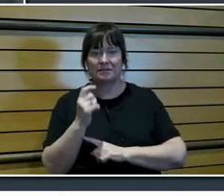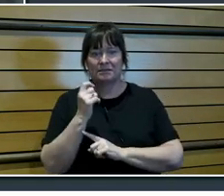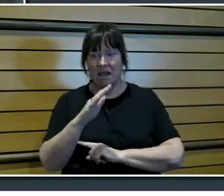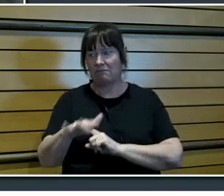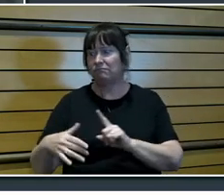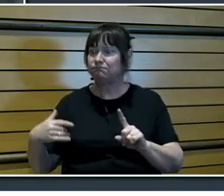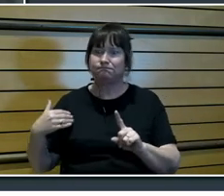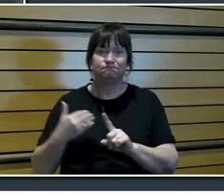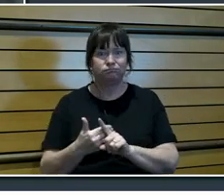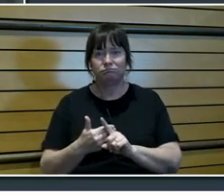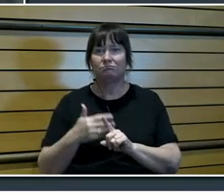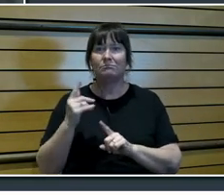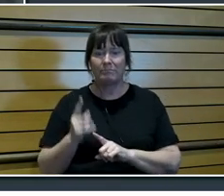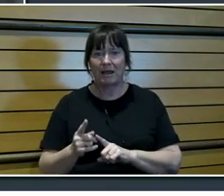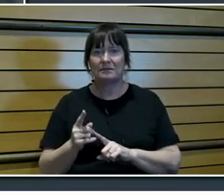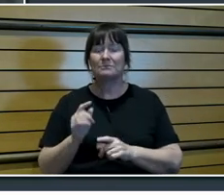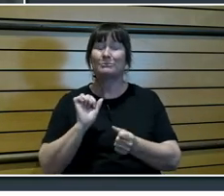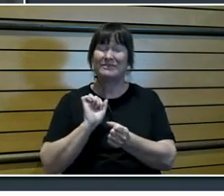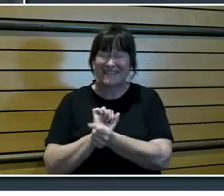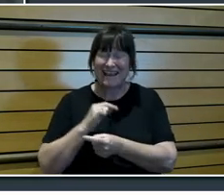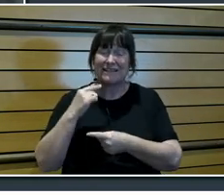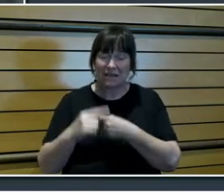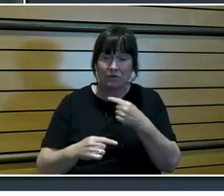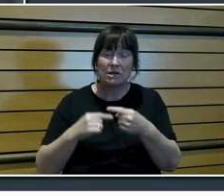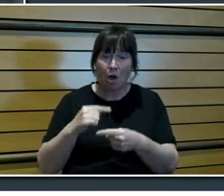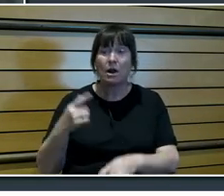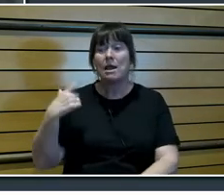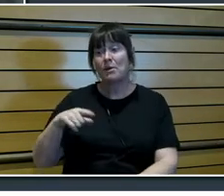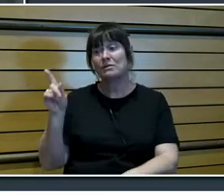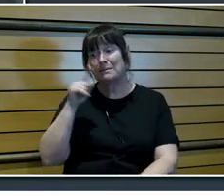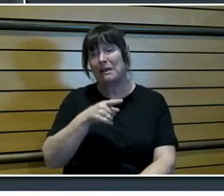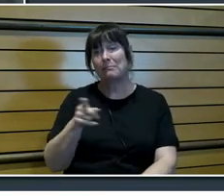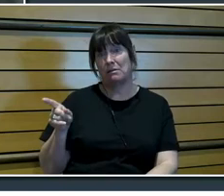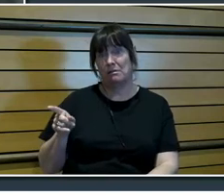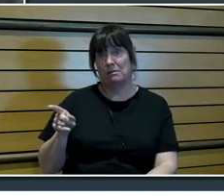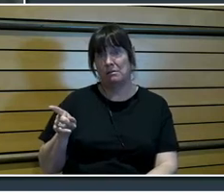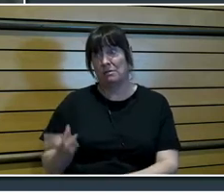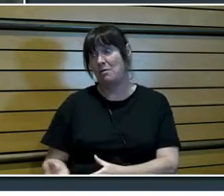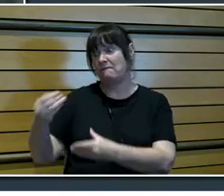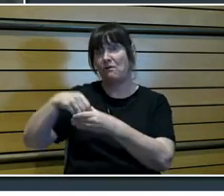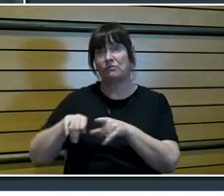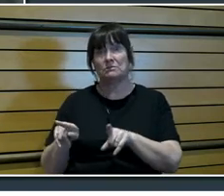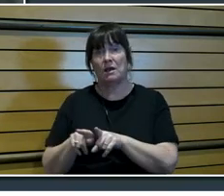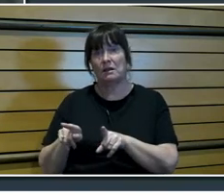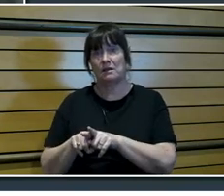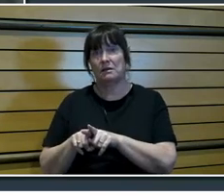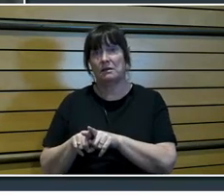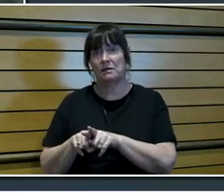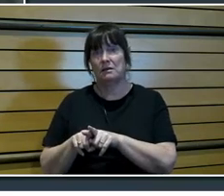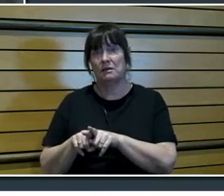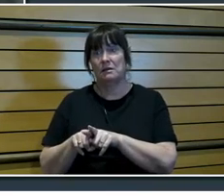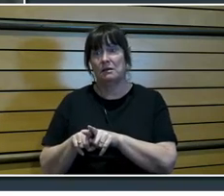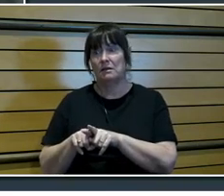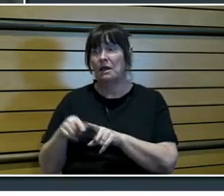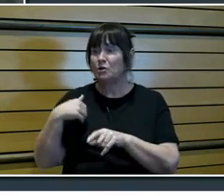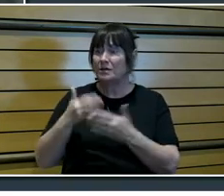But we've stuck to it because the people themselves were on it. And once you honour people, the